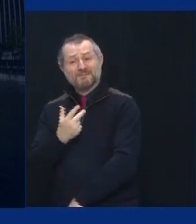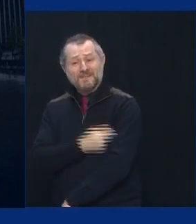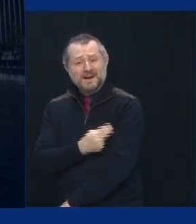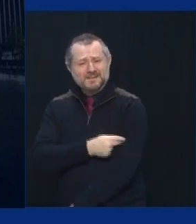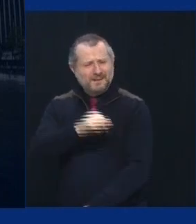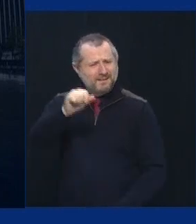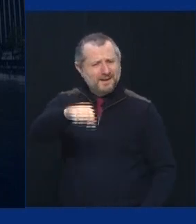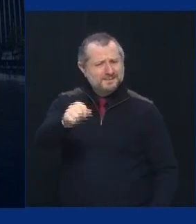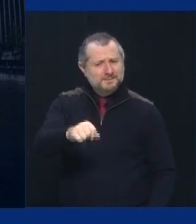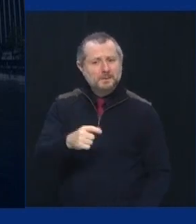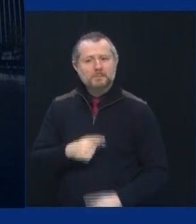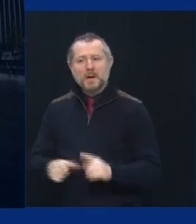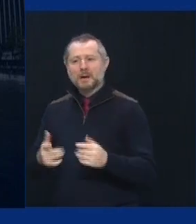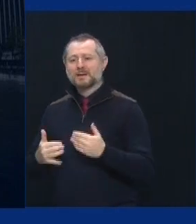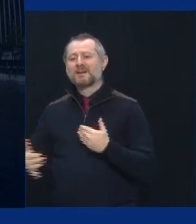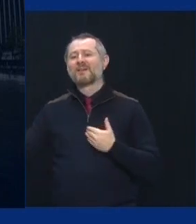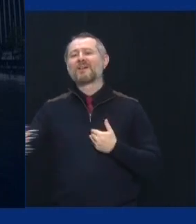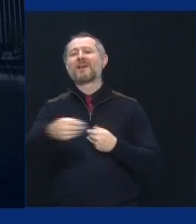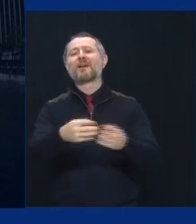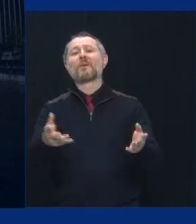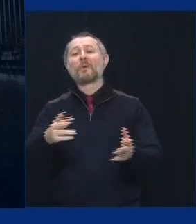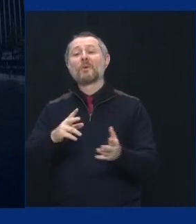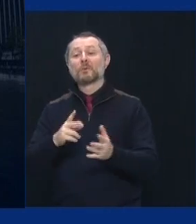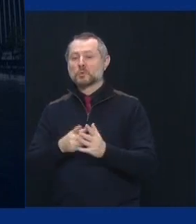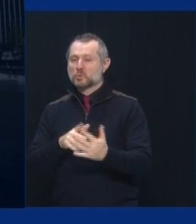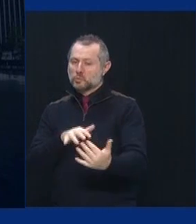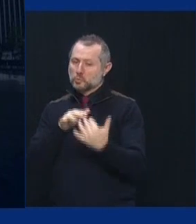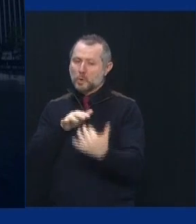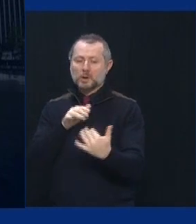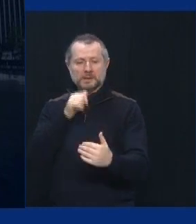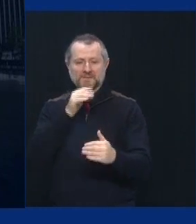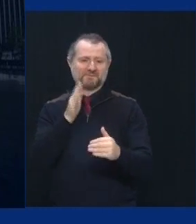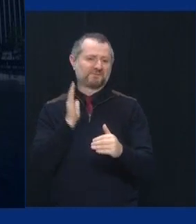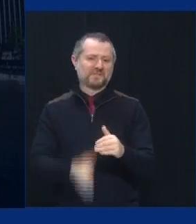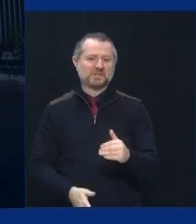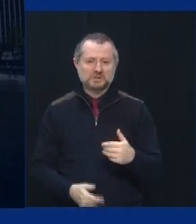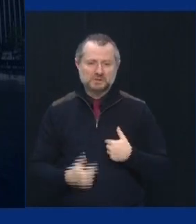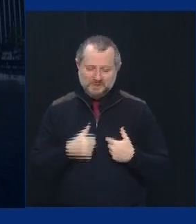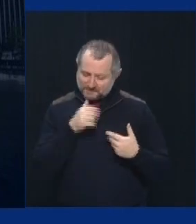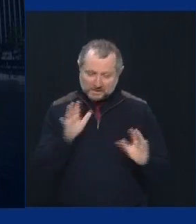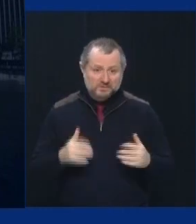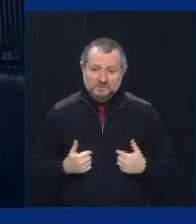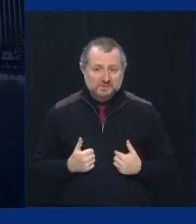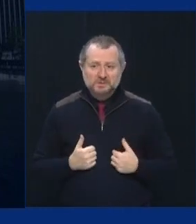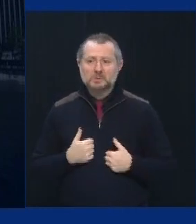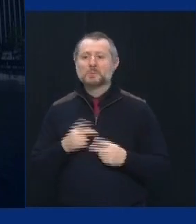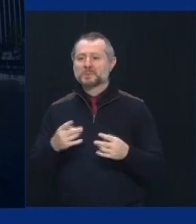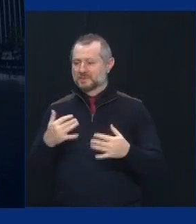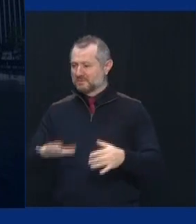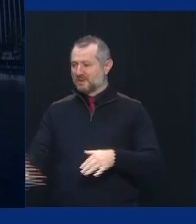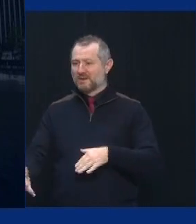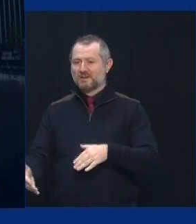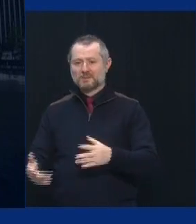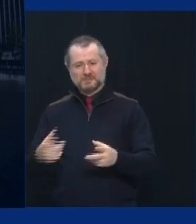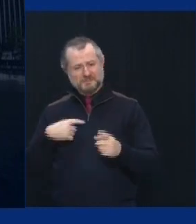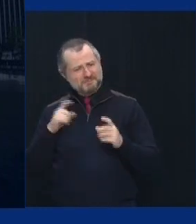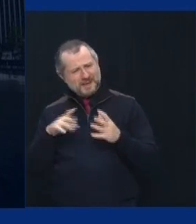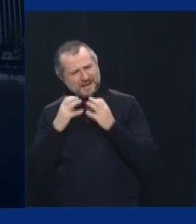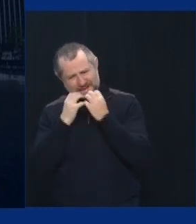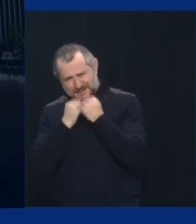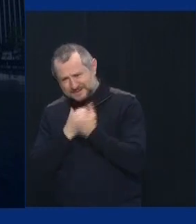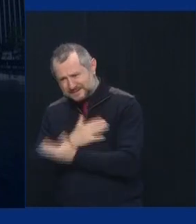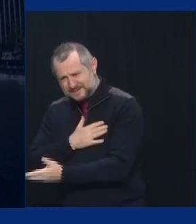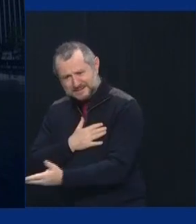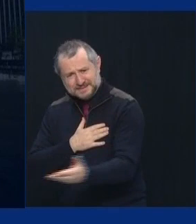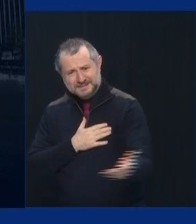to finish the war. And we don't want to lose people who we don't need to lose. God will